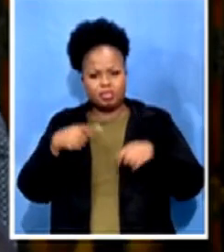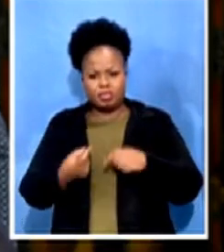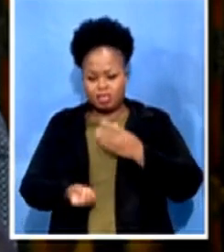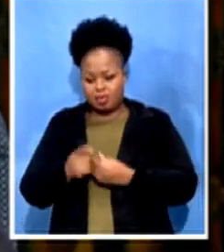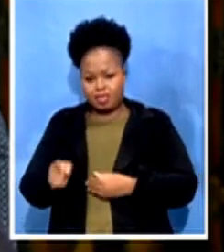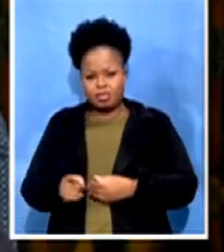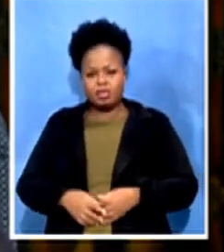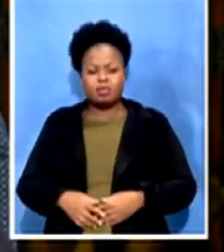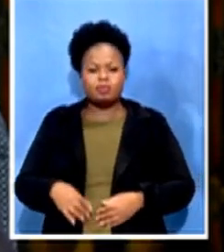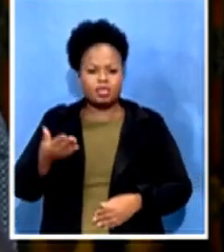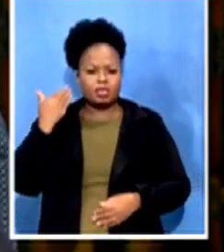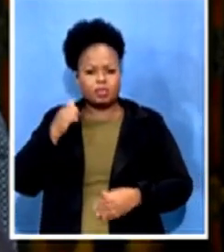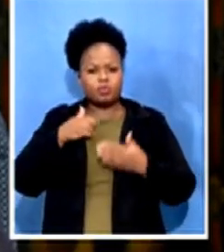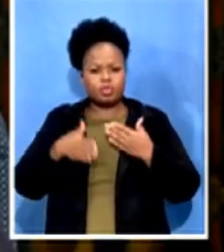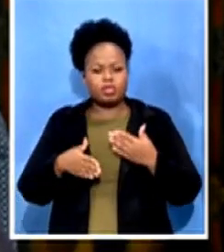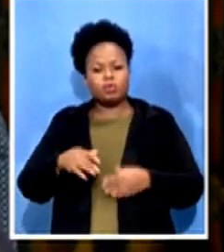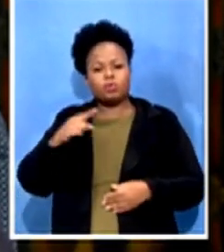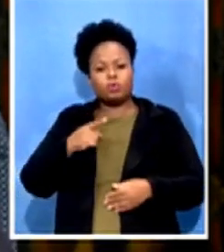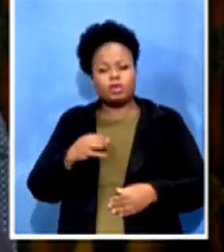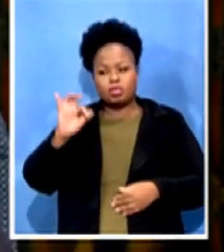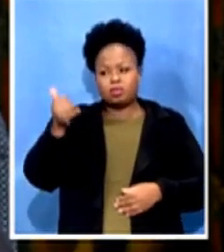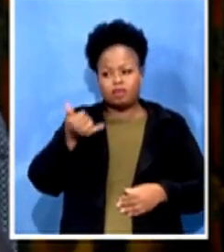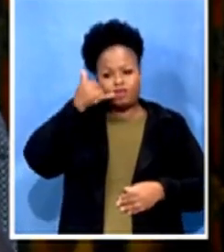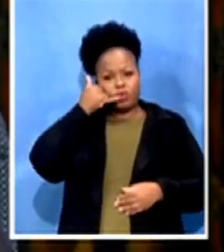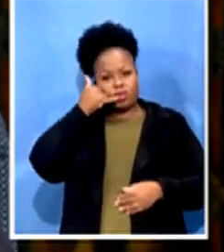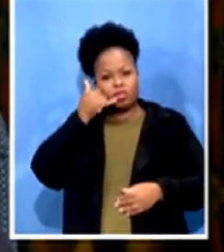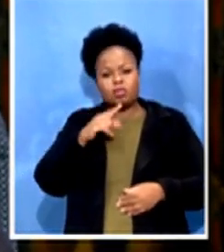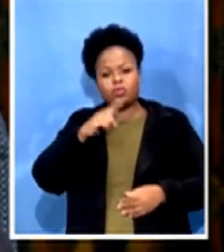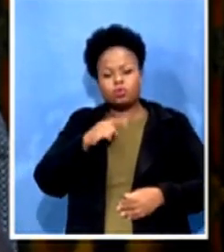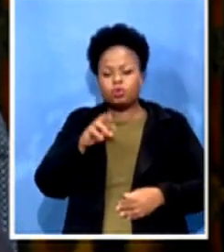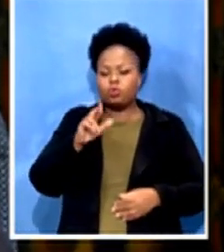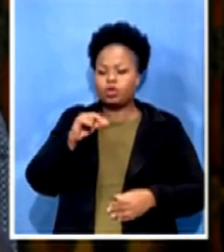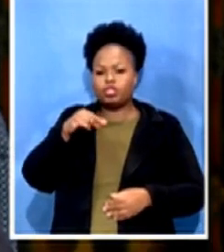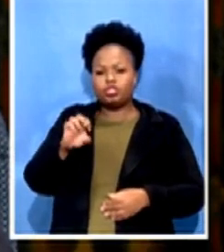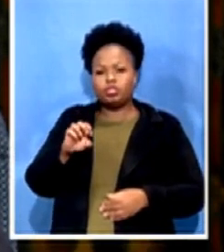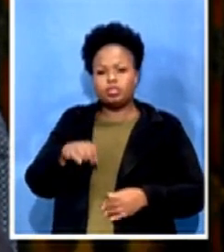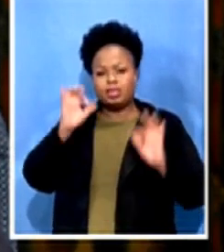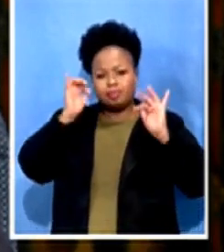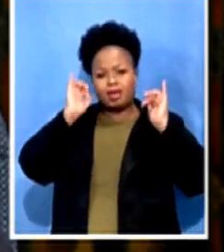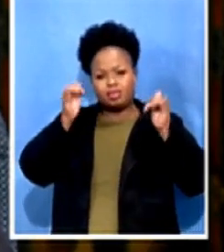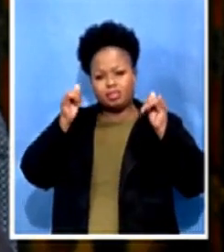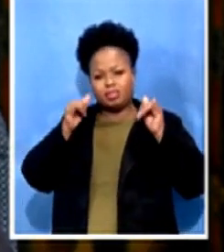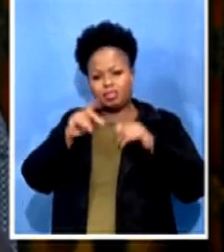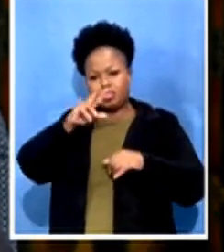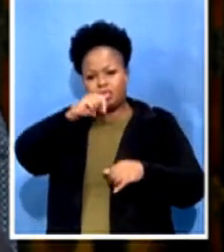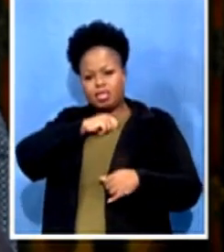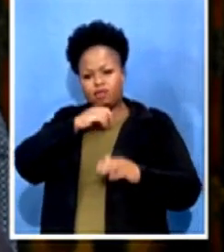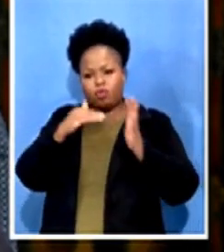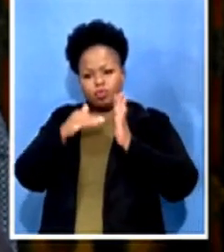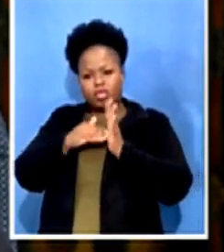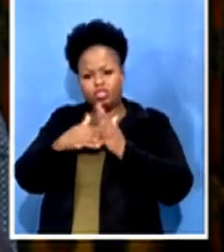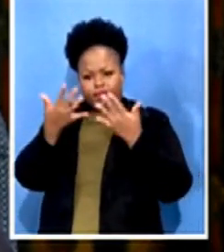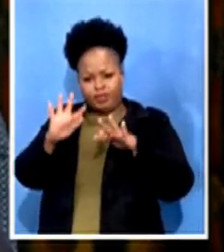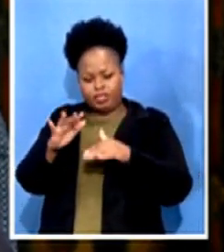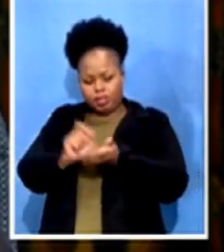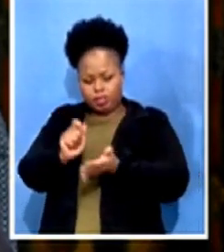got, they did one rage party in KwaZulu-Natal, and a few days later,